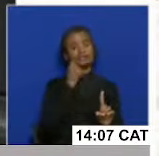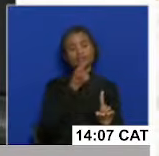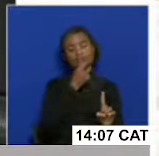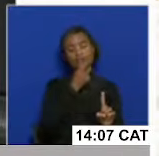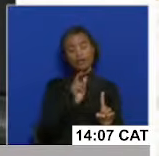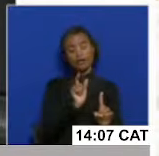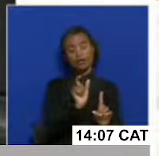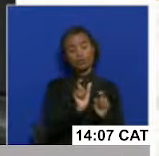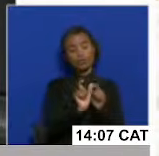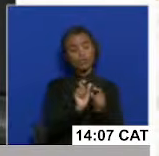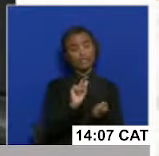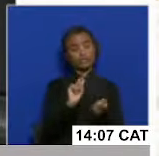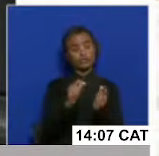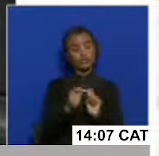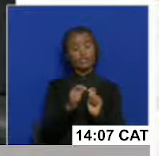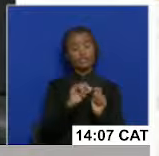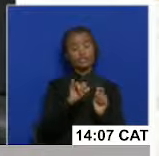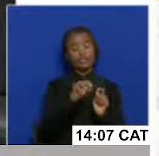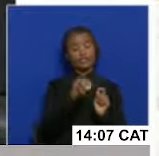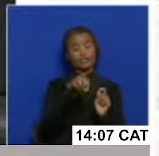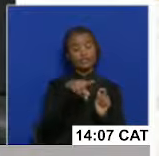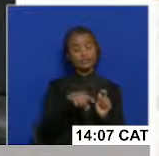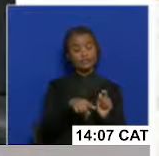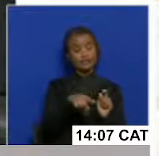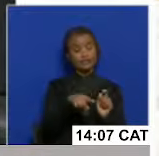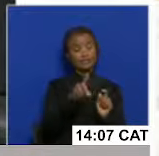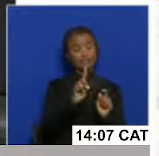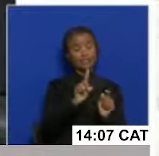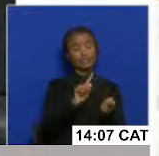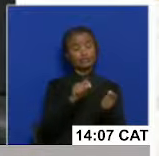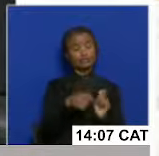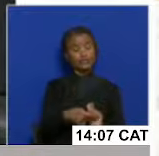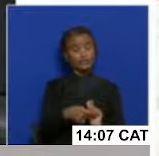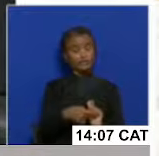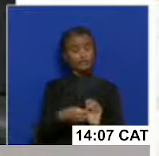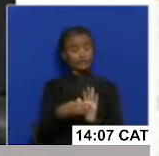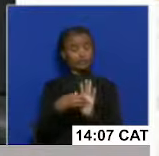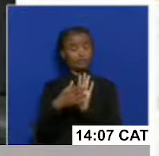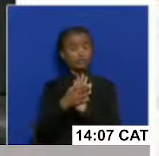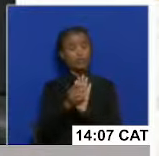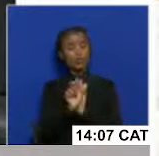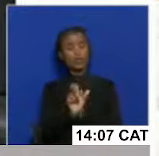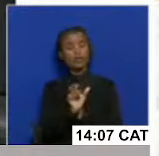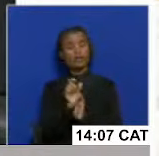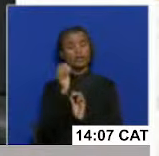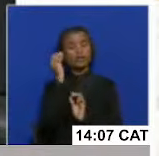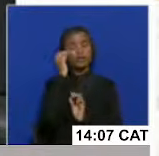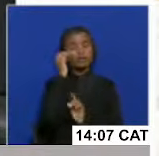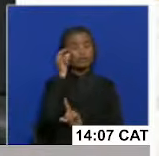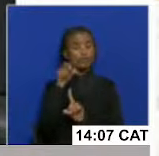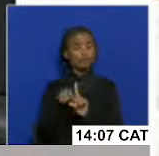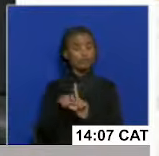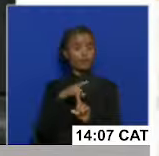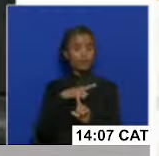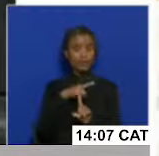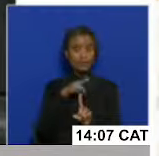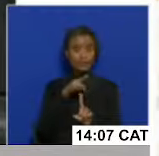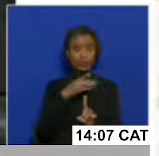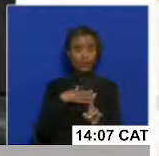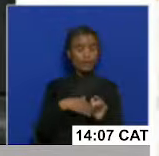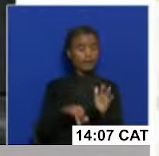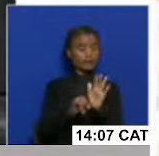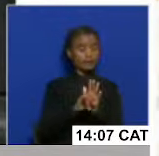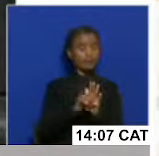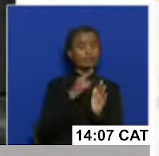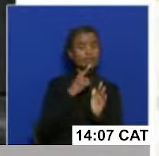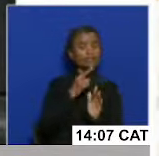informer, it's because you didn't want it to be identified that she had gotten the information from you, the